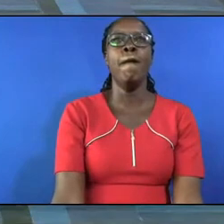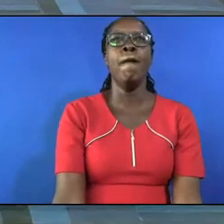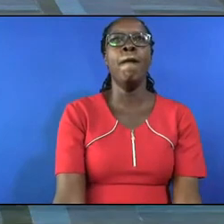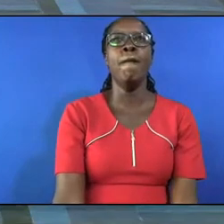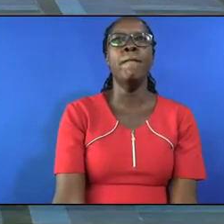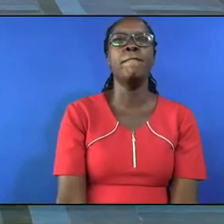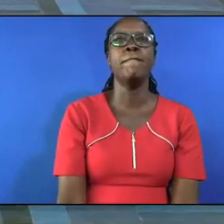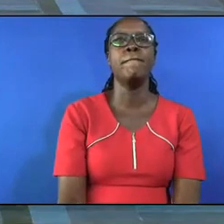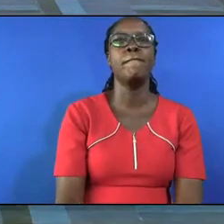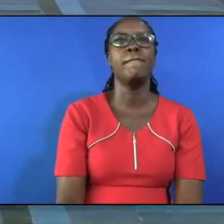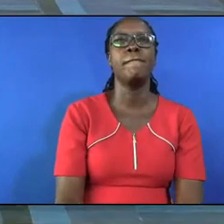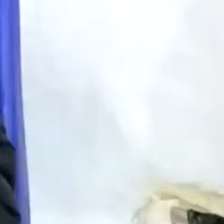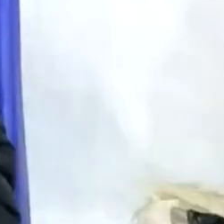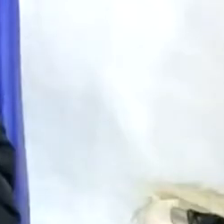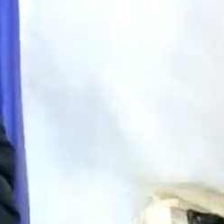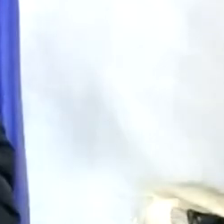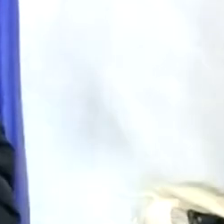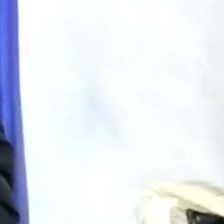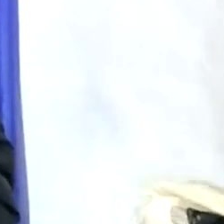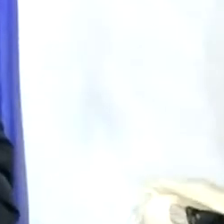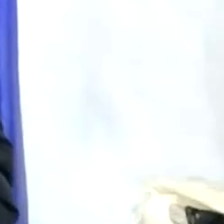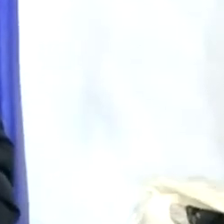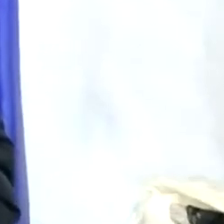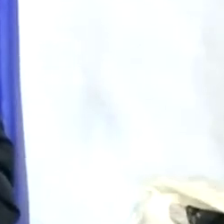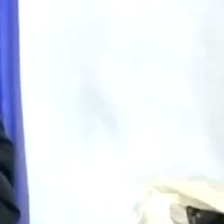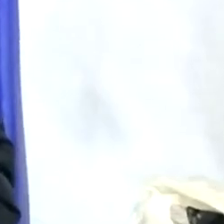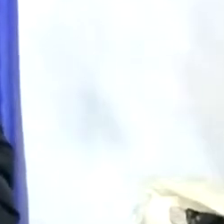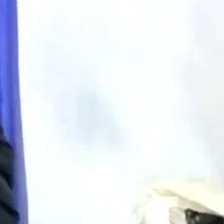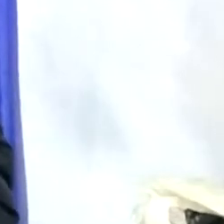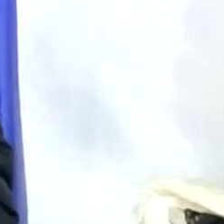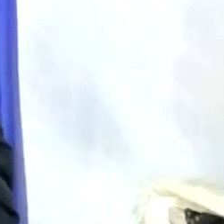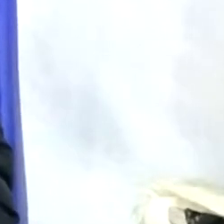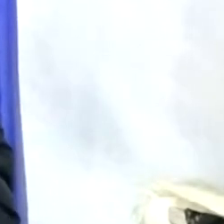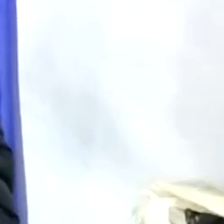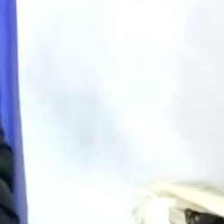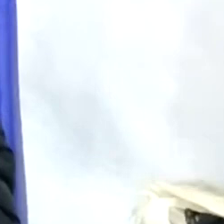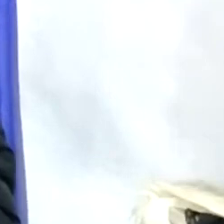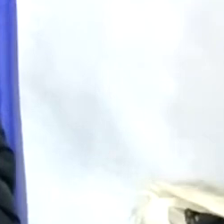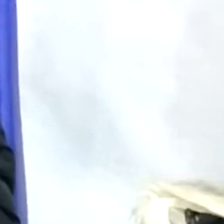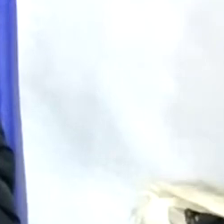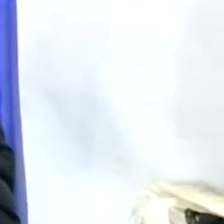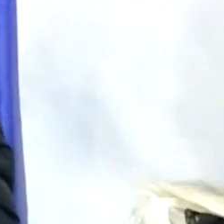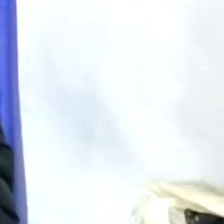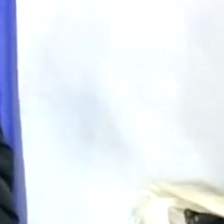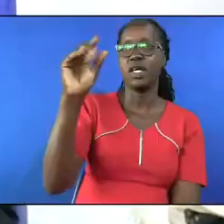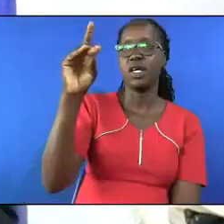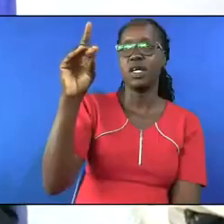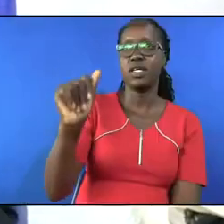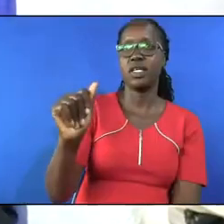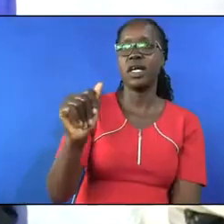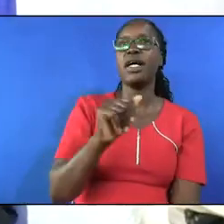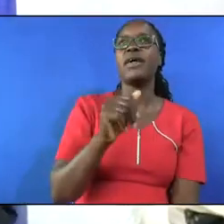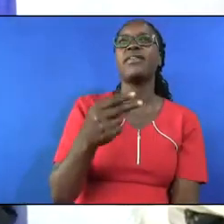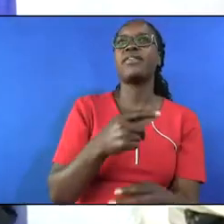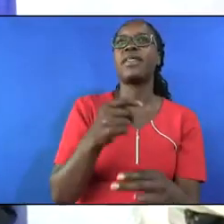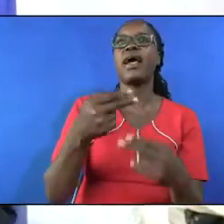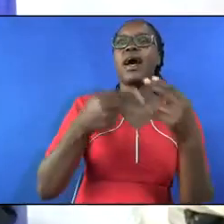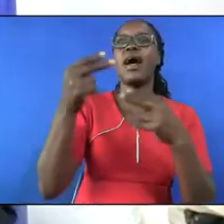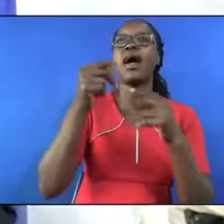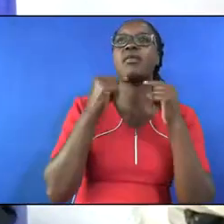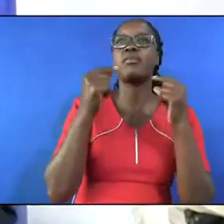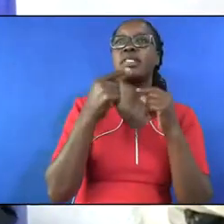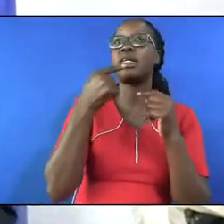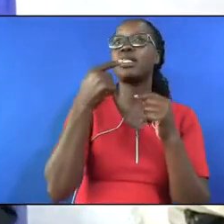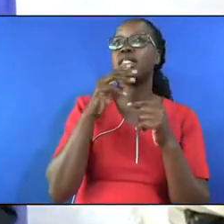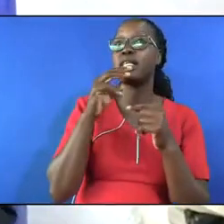verse 6 to 8. And the Bible says, yes. So the king called Jehoiada, the chief priest, and said to